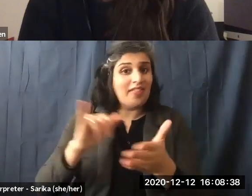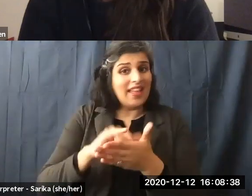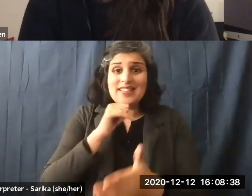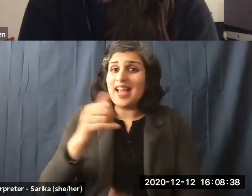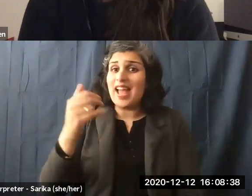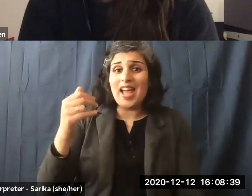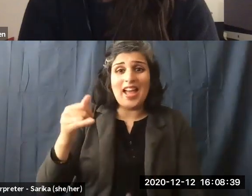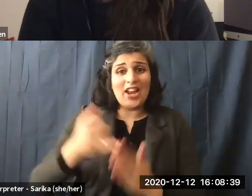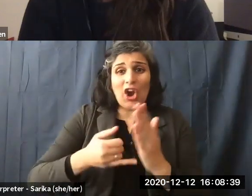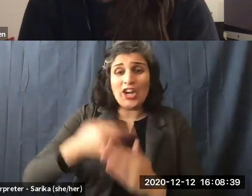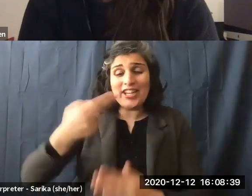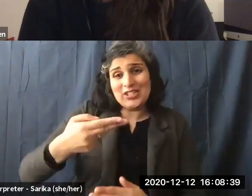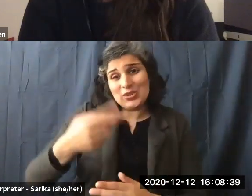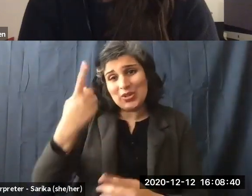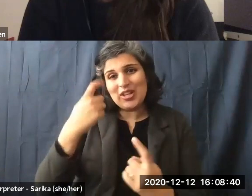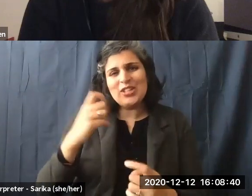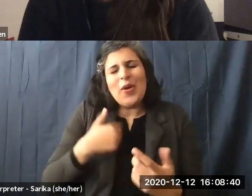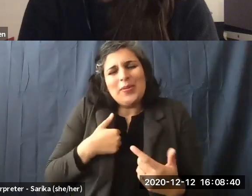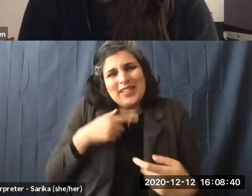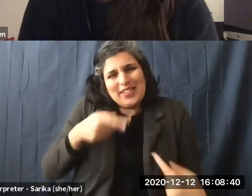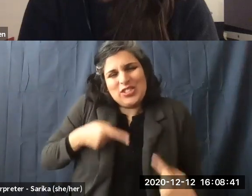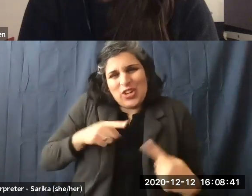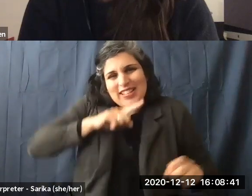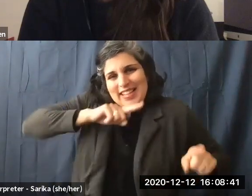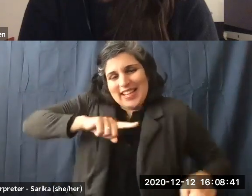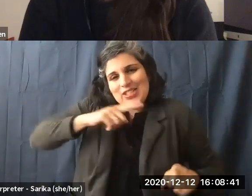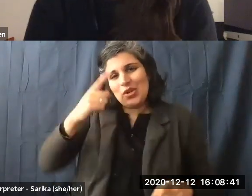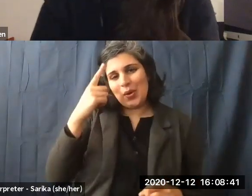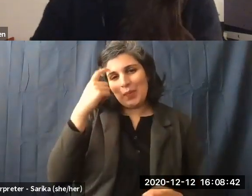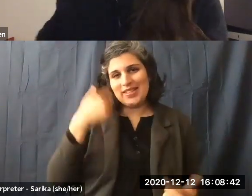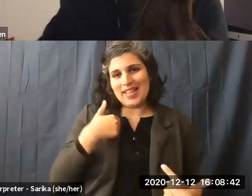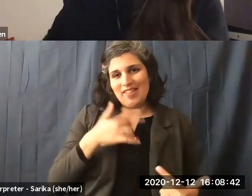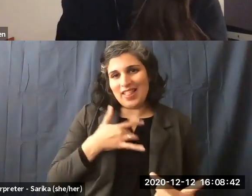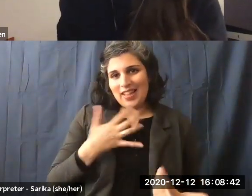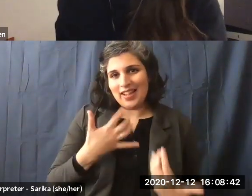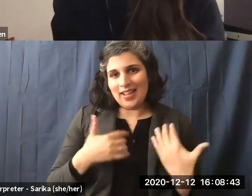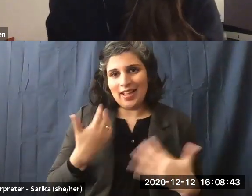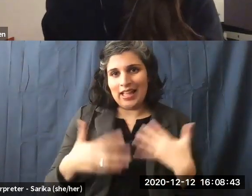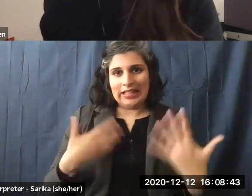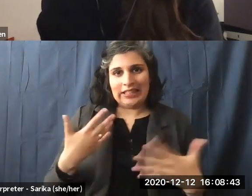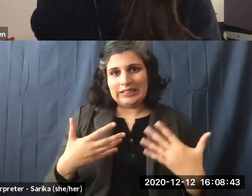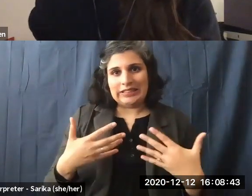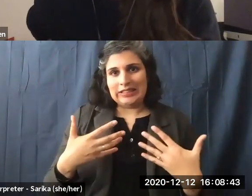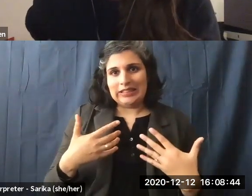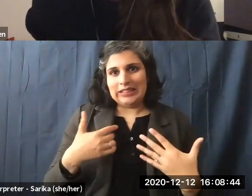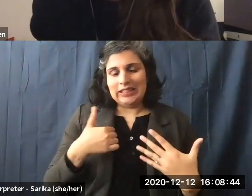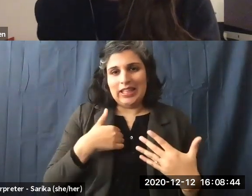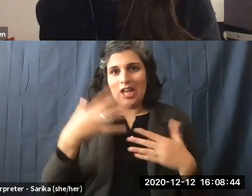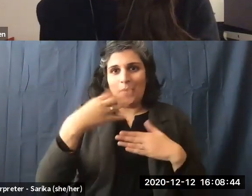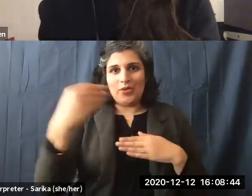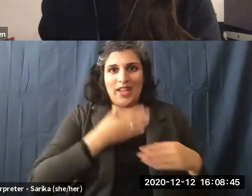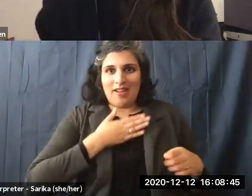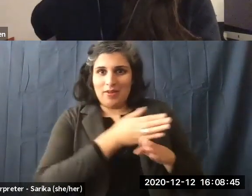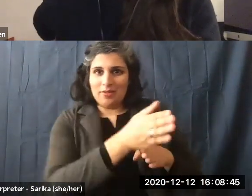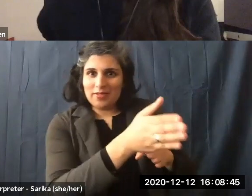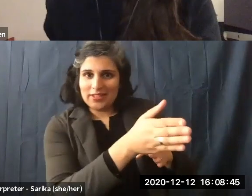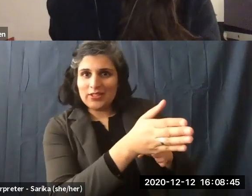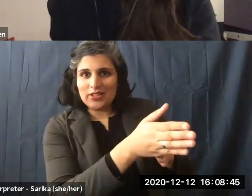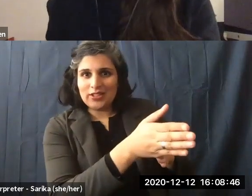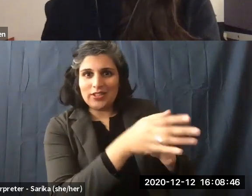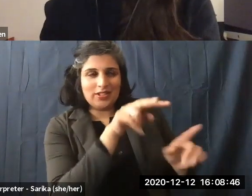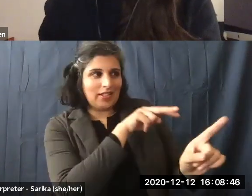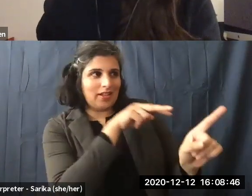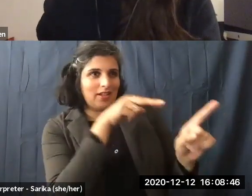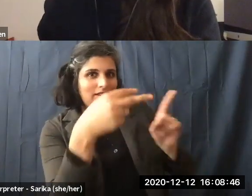I'm having a little bit of hard time answering the question, because I feel like I'm, I'm really outside of art history and looking at art from a